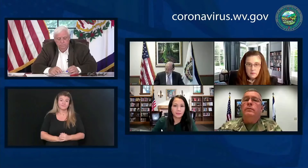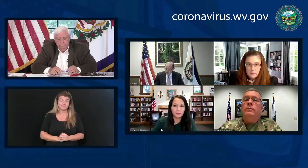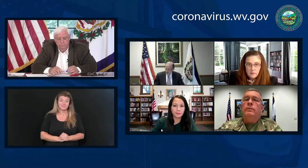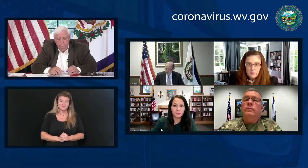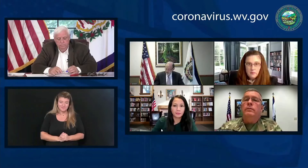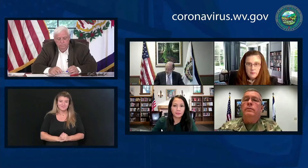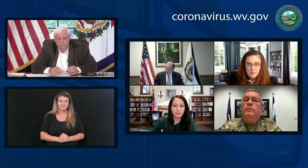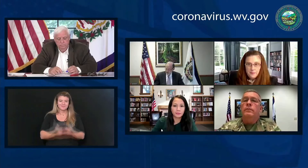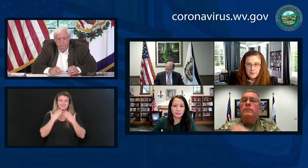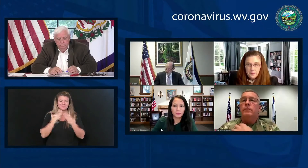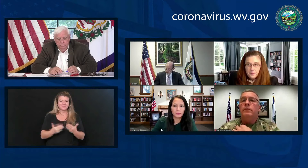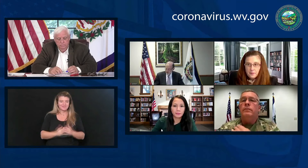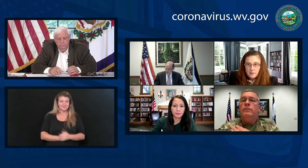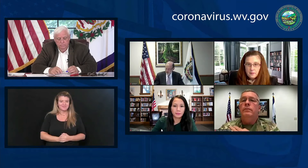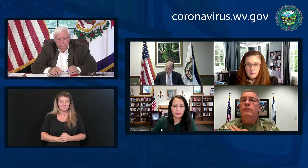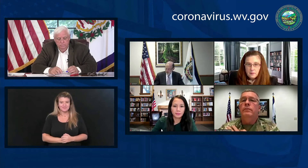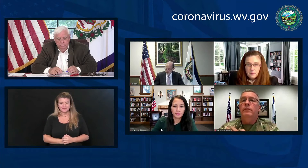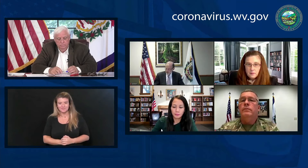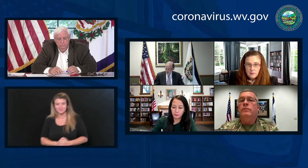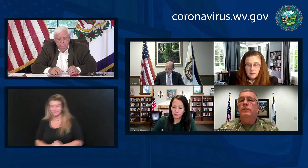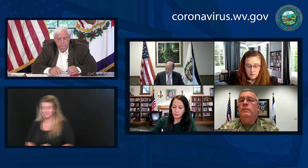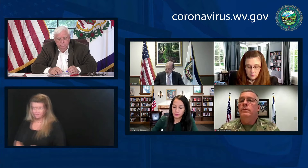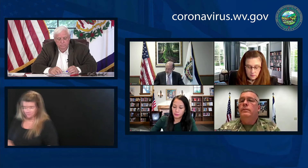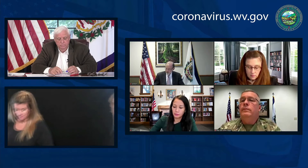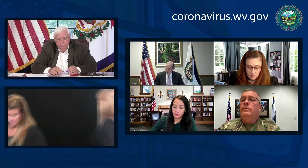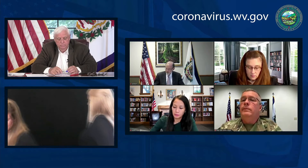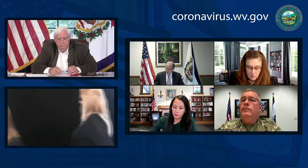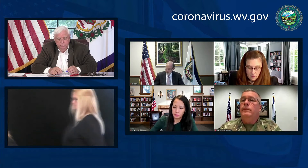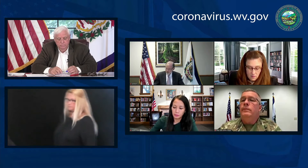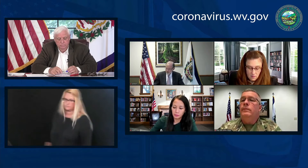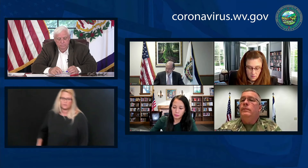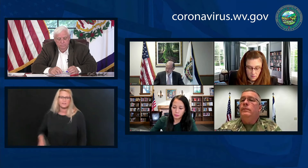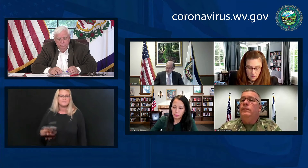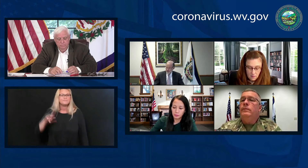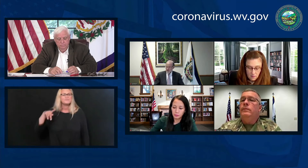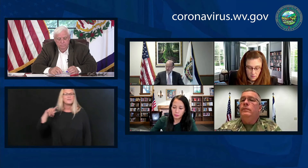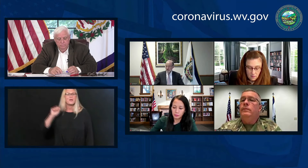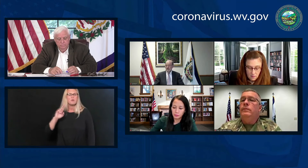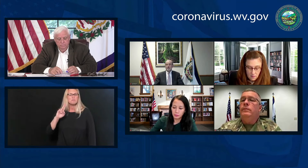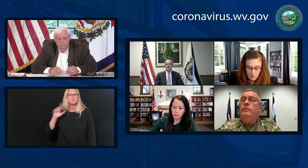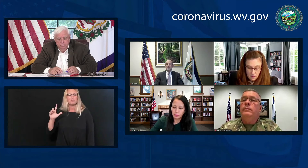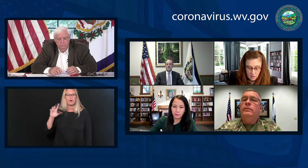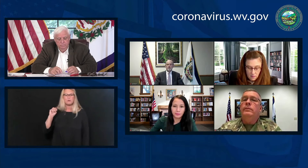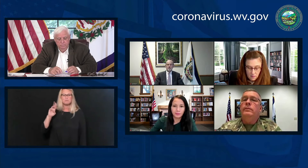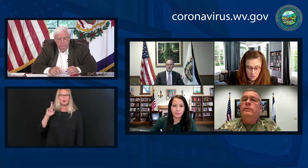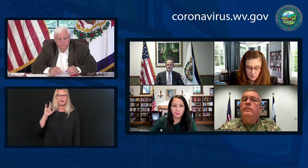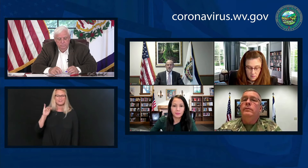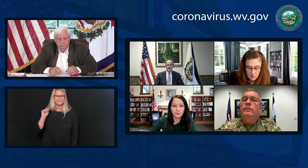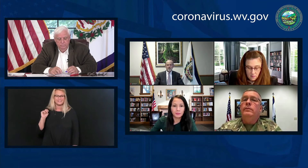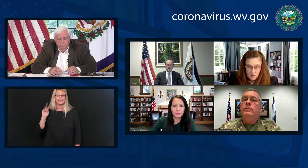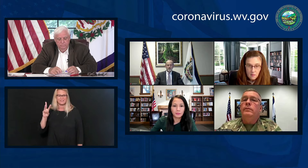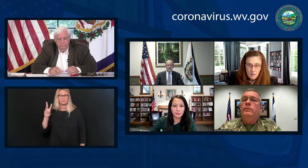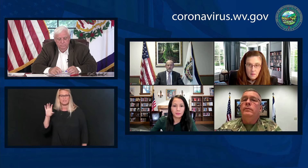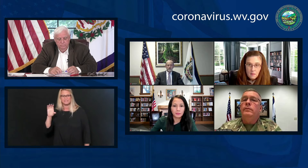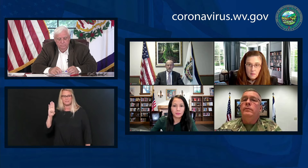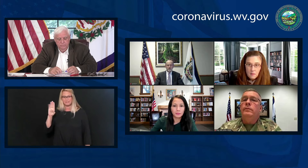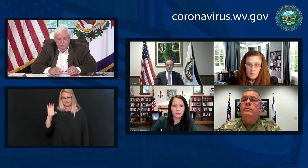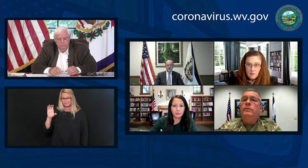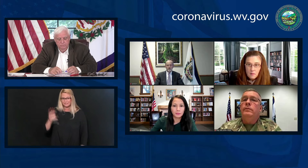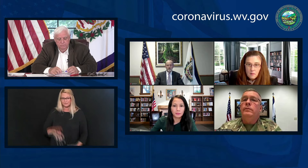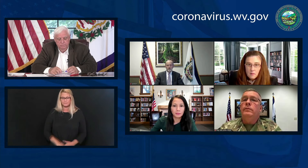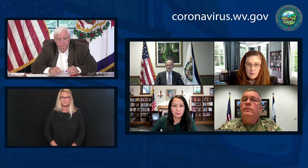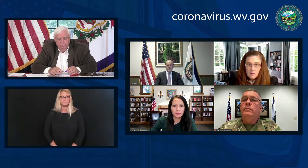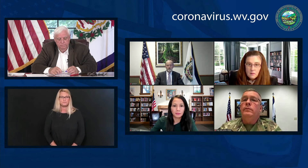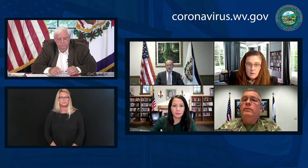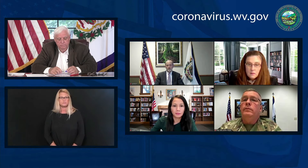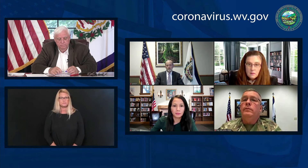All right, thank you, Kenny. Next to Paul Mullen with WCBC. Good afternoon, Governor. Good afternoon, everyone. I want to